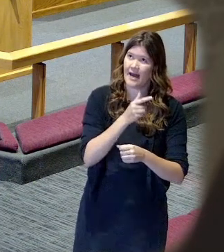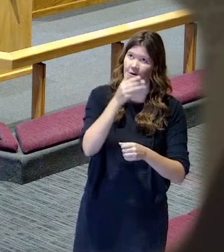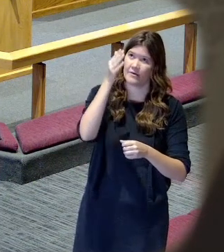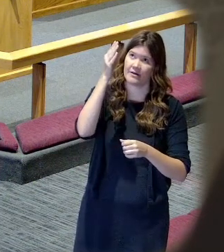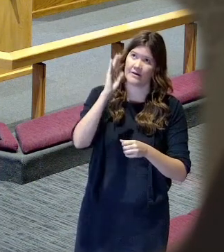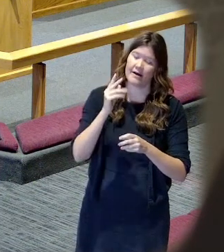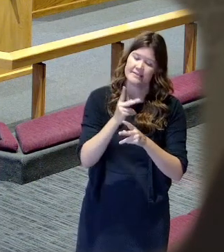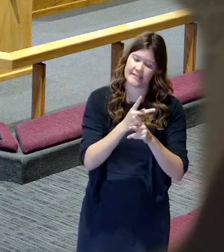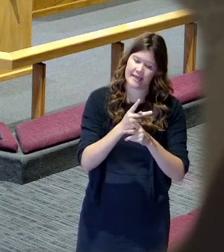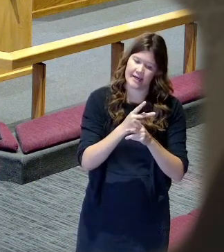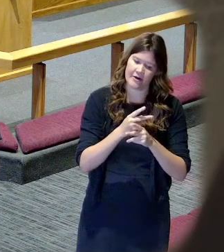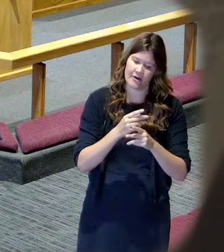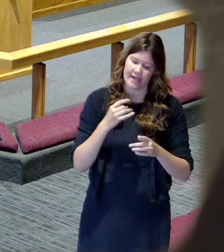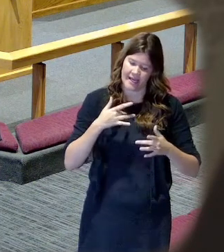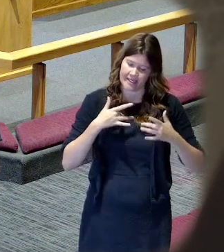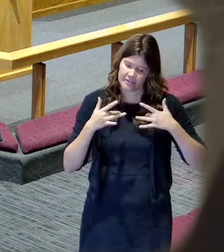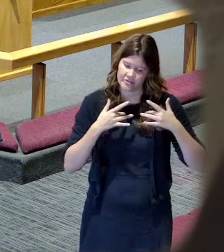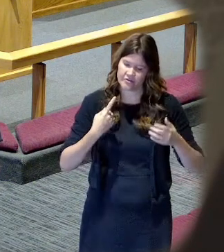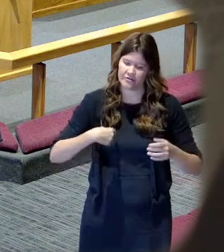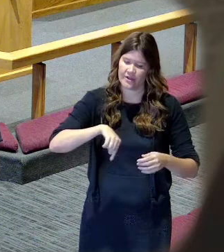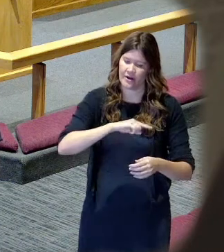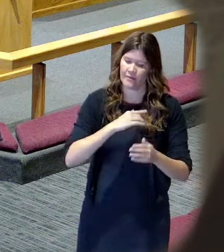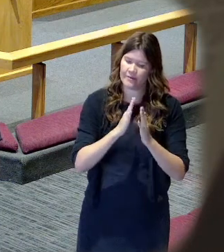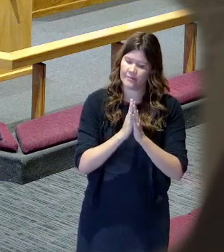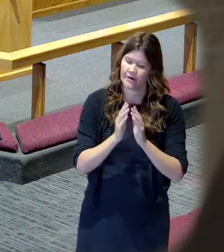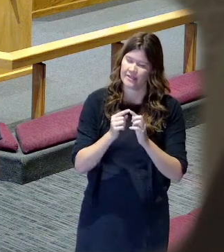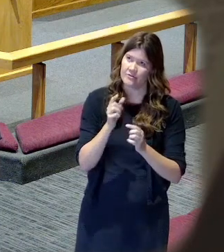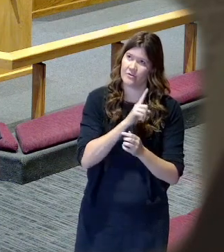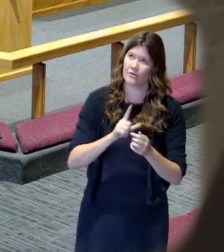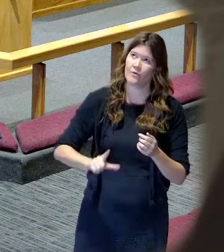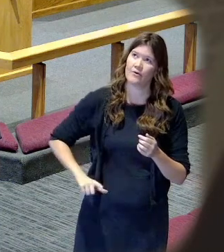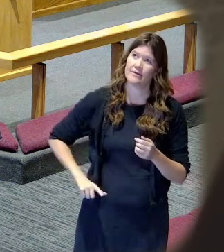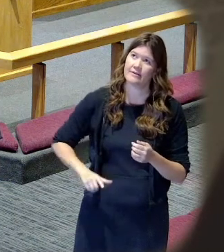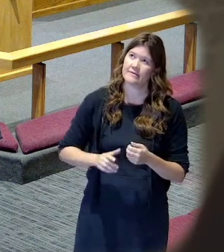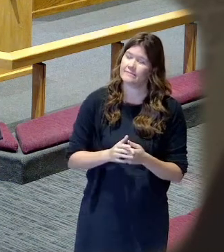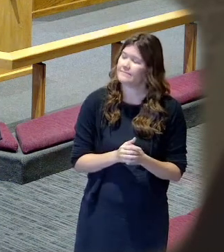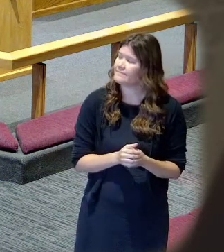God's care and concern, let us pray to the Lord.